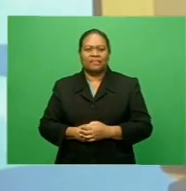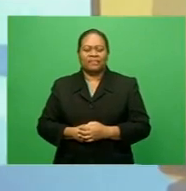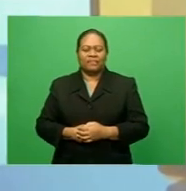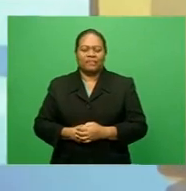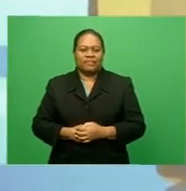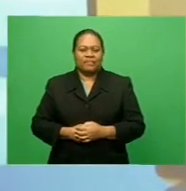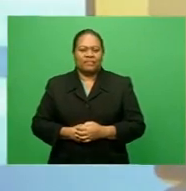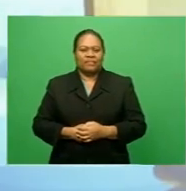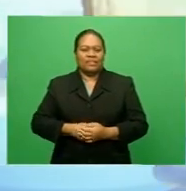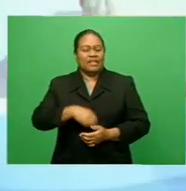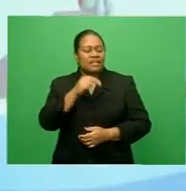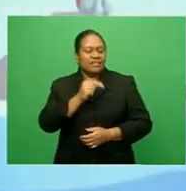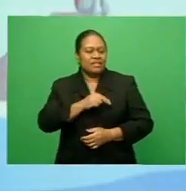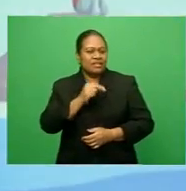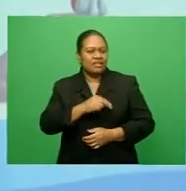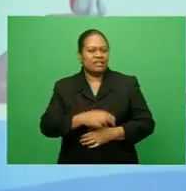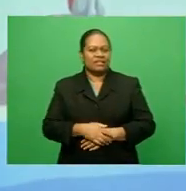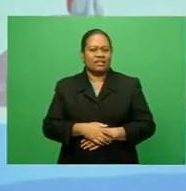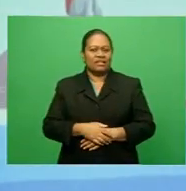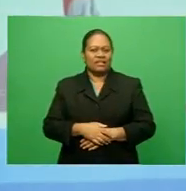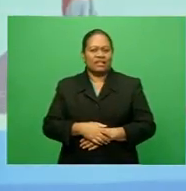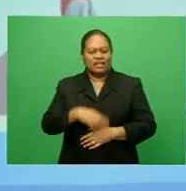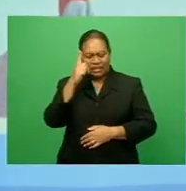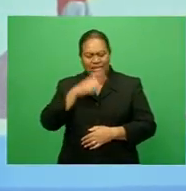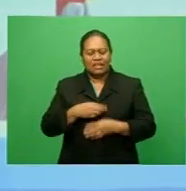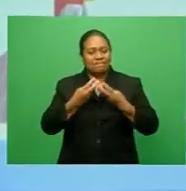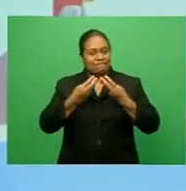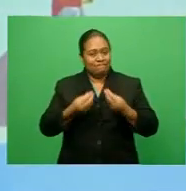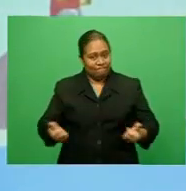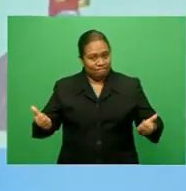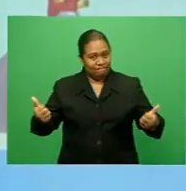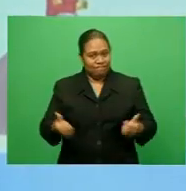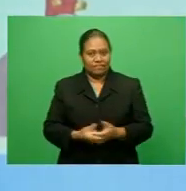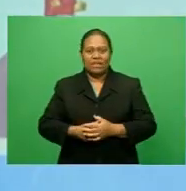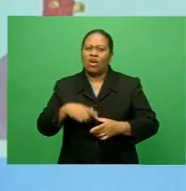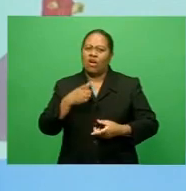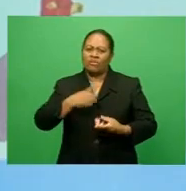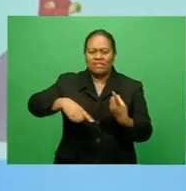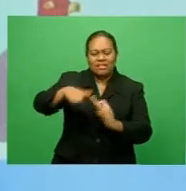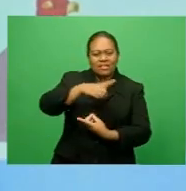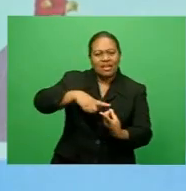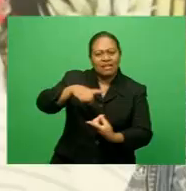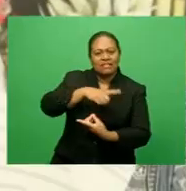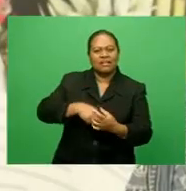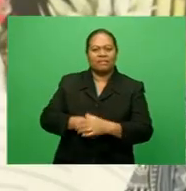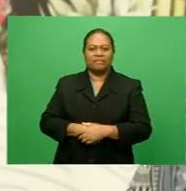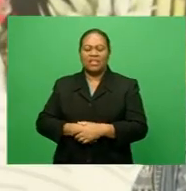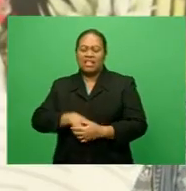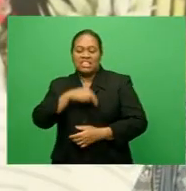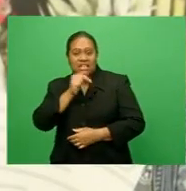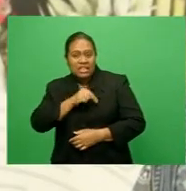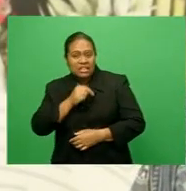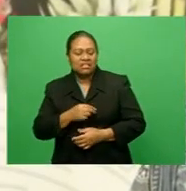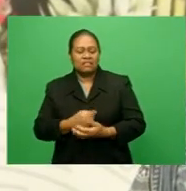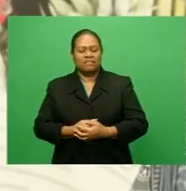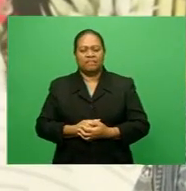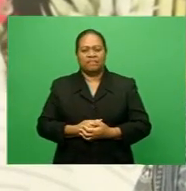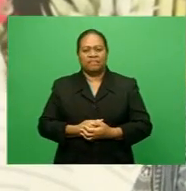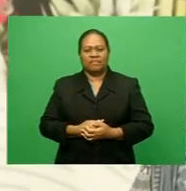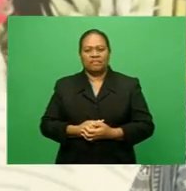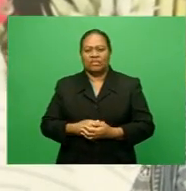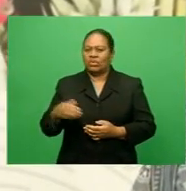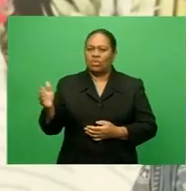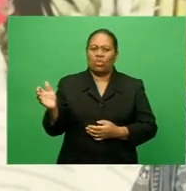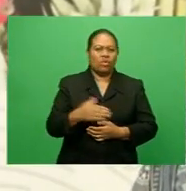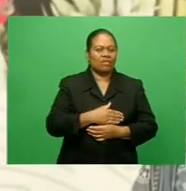instruments, they are aimed to address the immediate post-disaster financial needs of